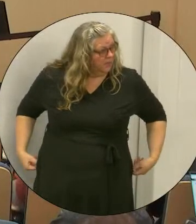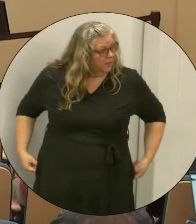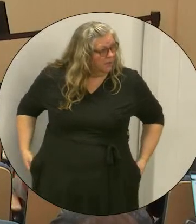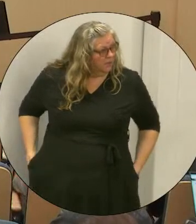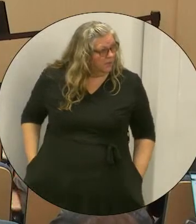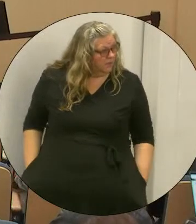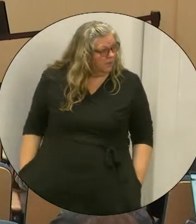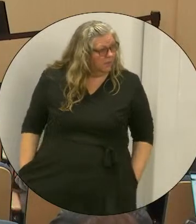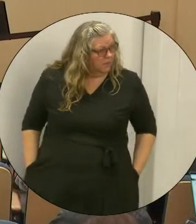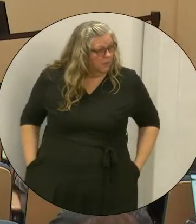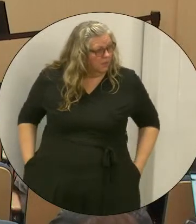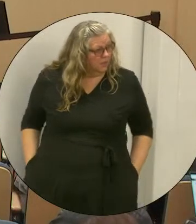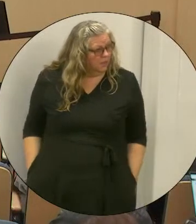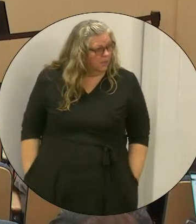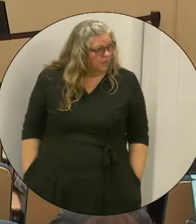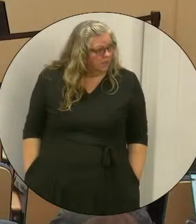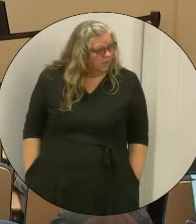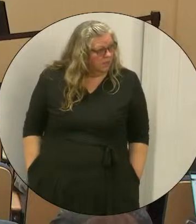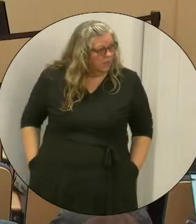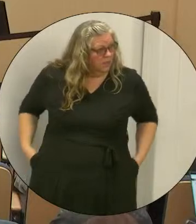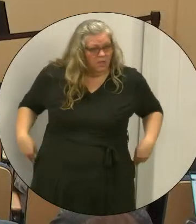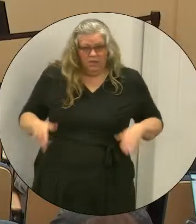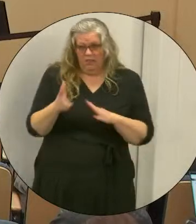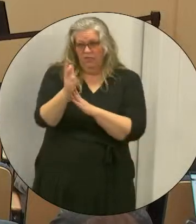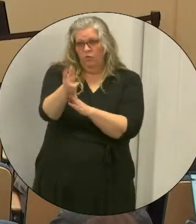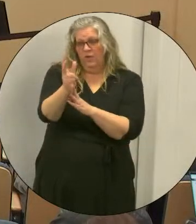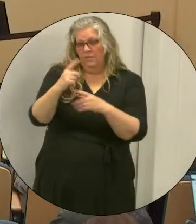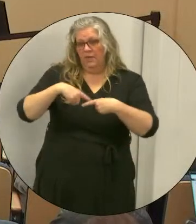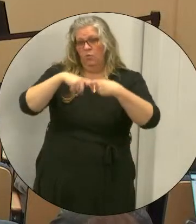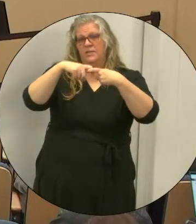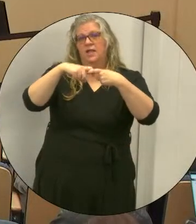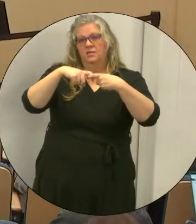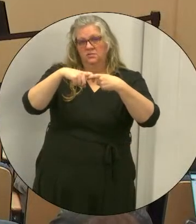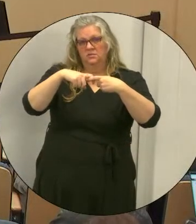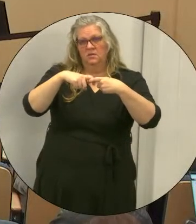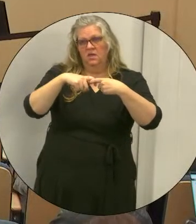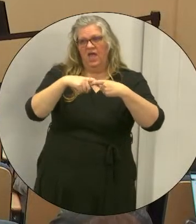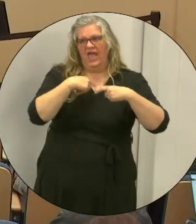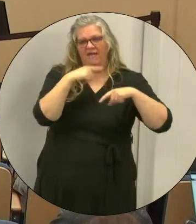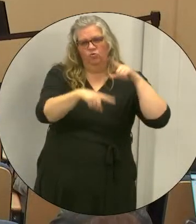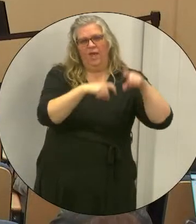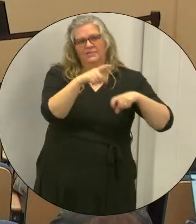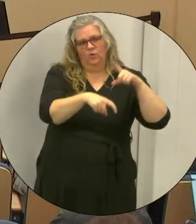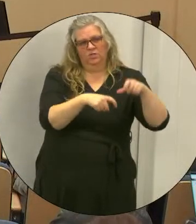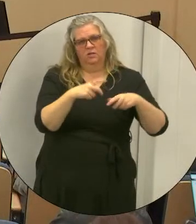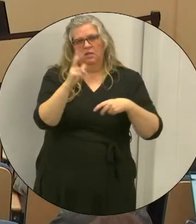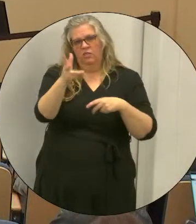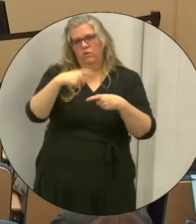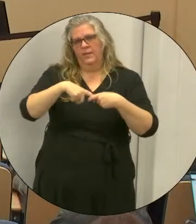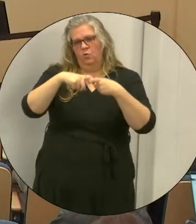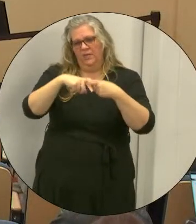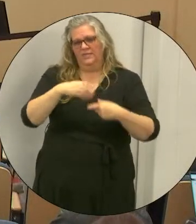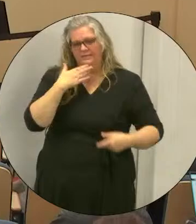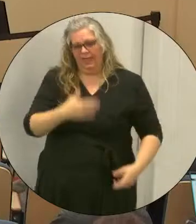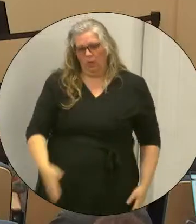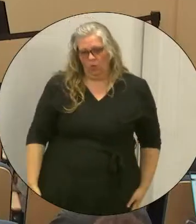So I'm going to take a 3-minute recess. I'm going to ask some questions. So 3-minute recess. Thank you.